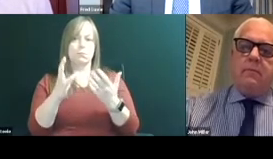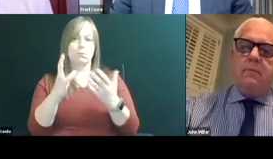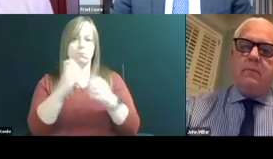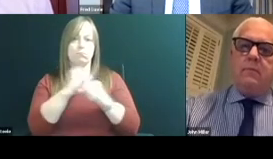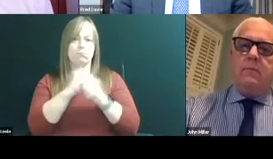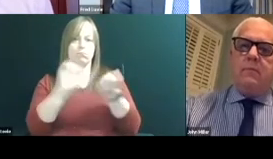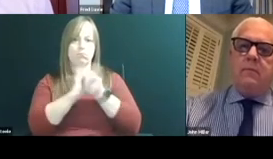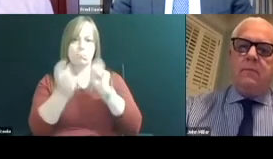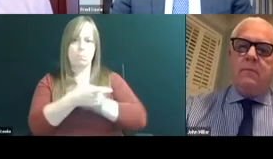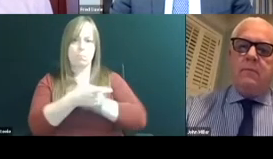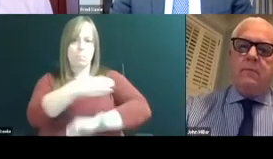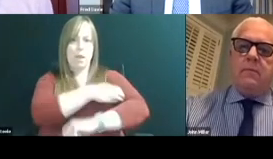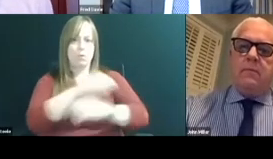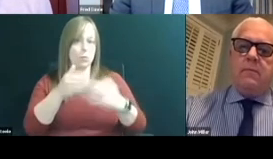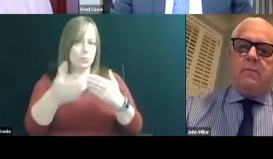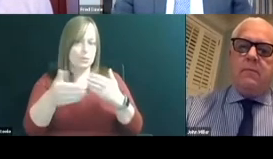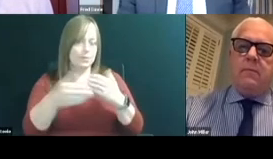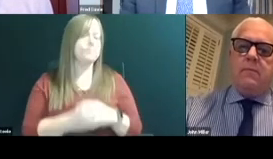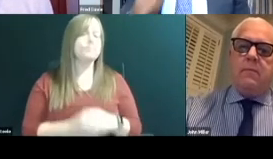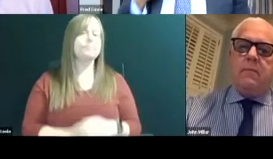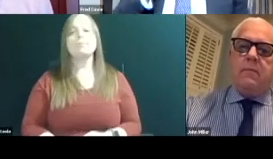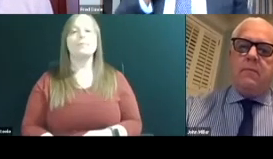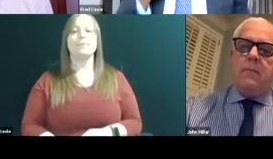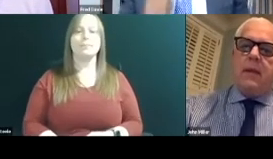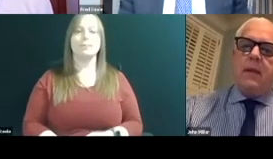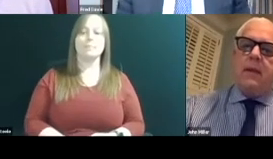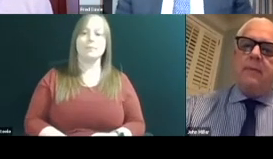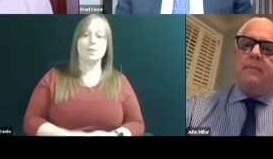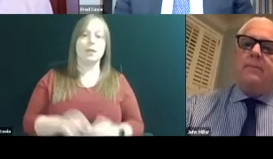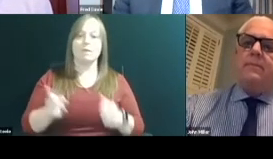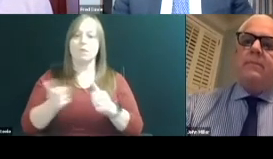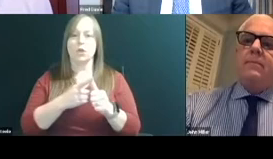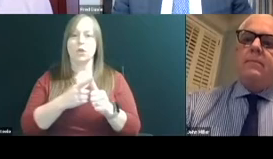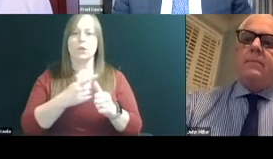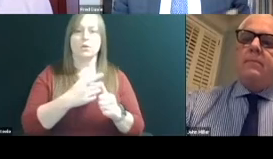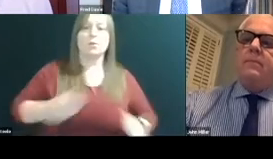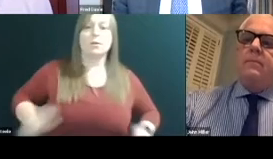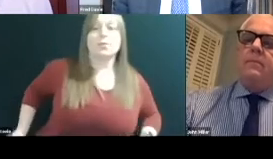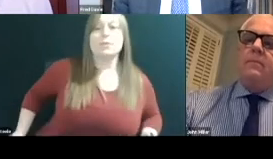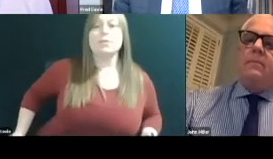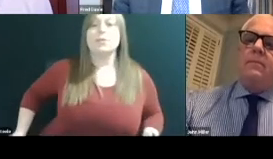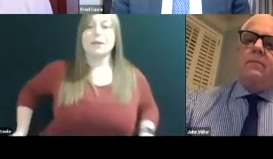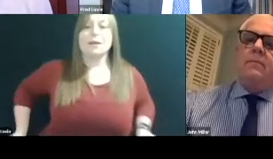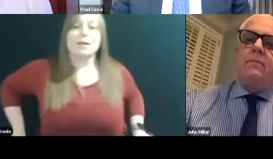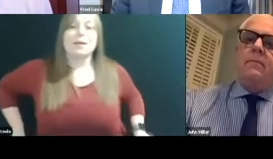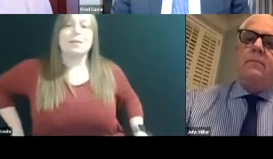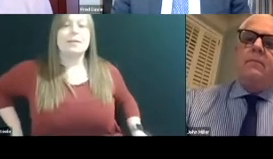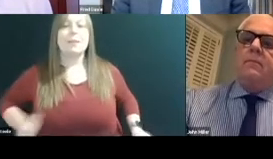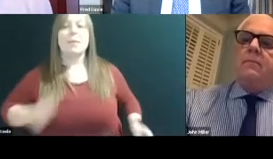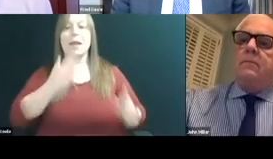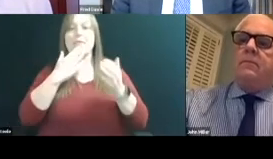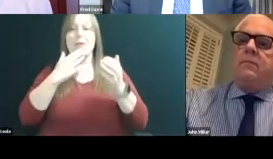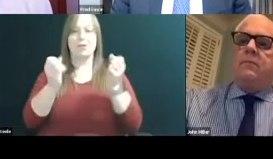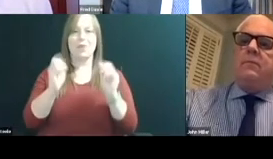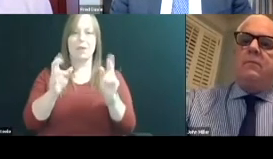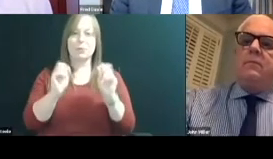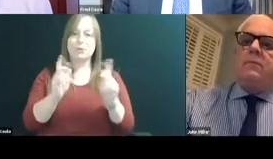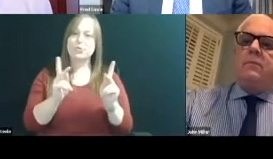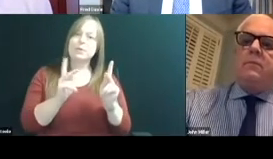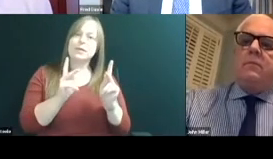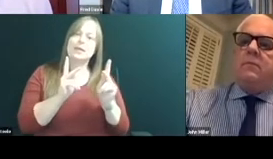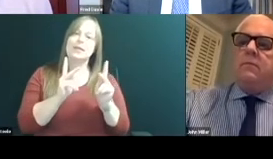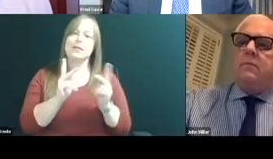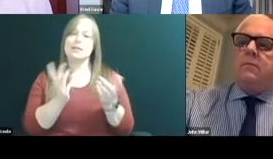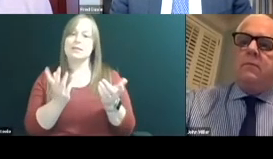its powers and where it's heading? Sure. Well, first, let me thank you all also for this opportunity and